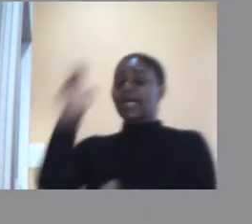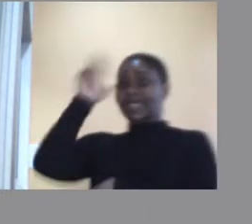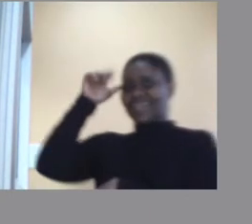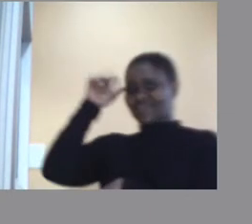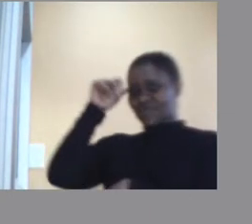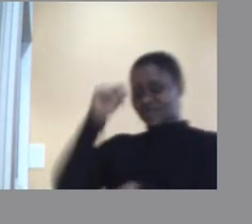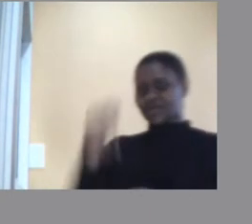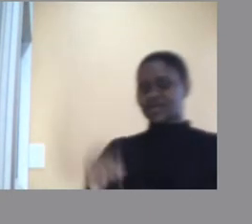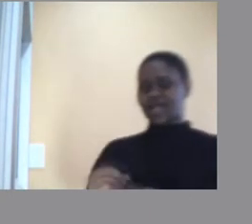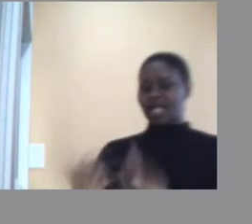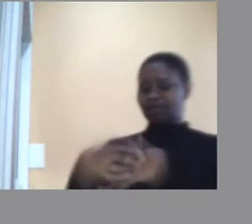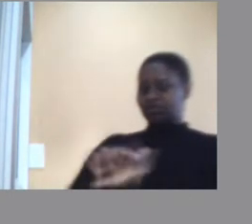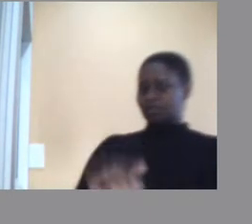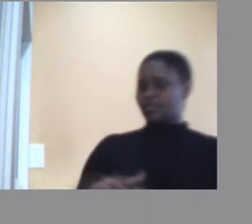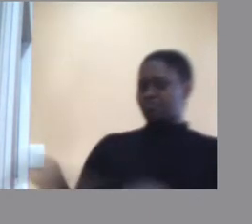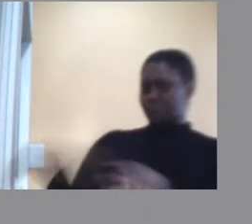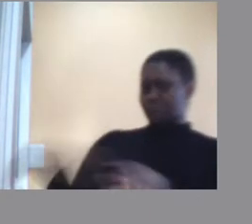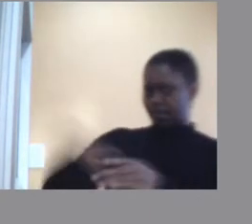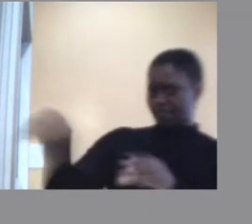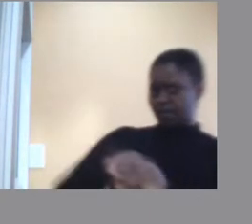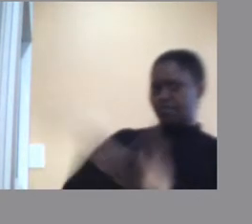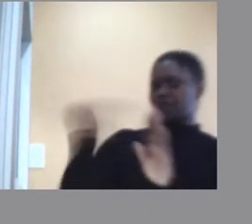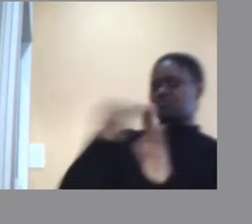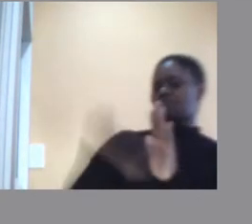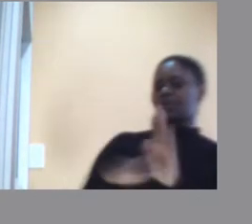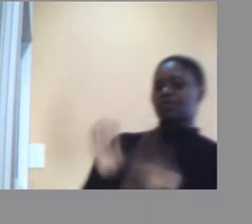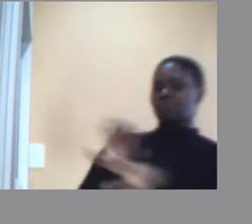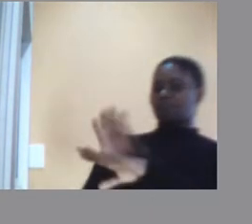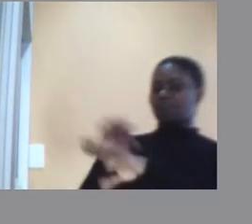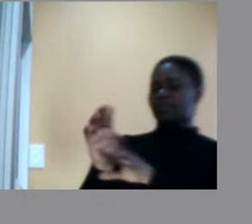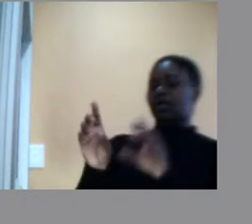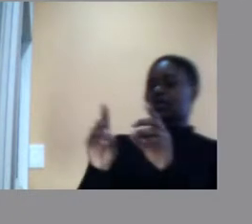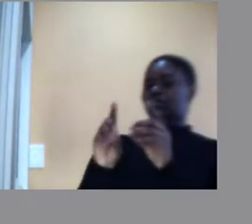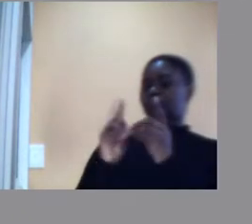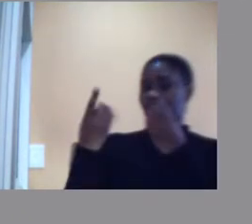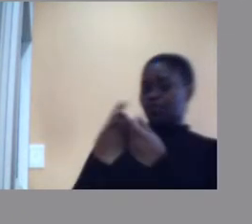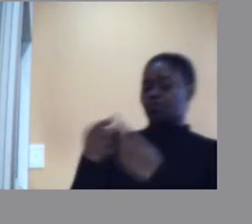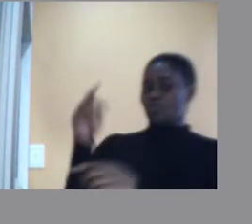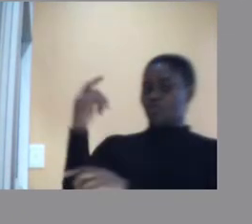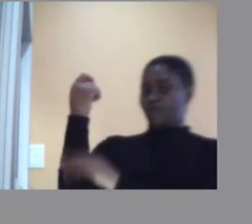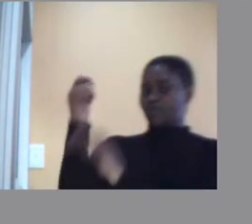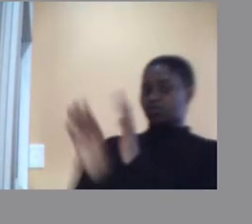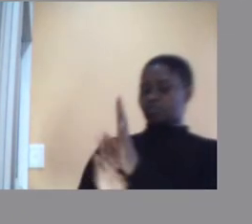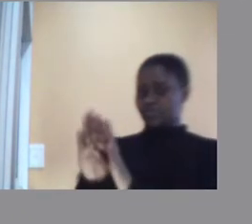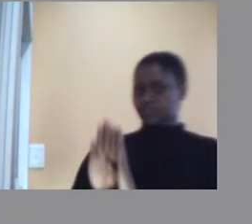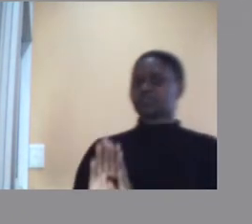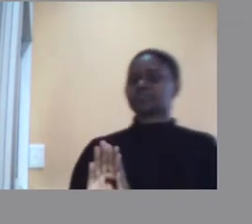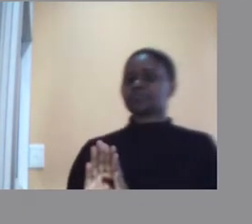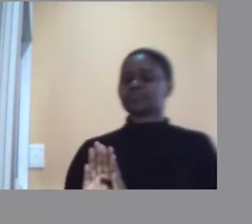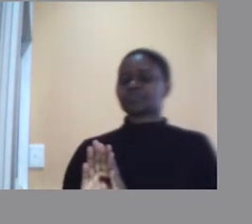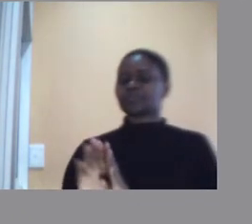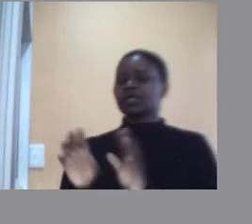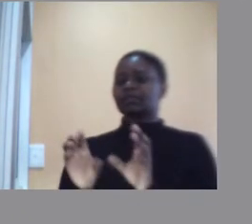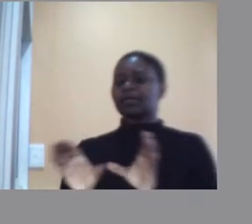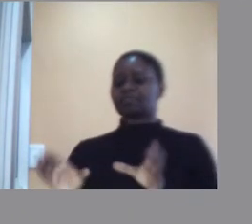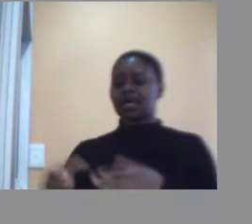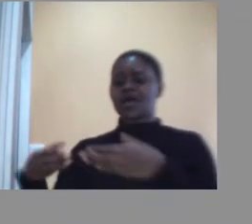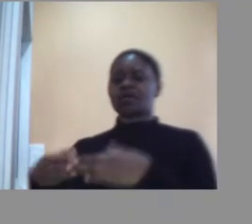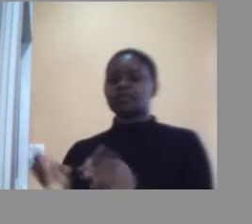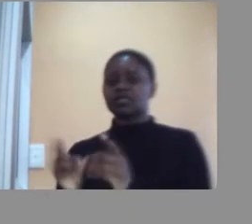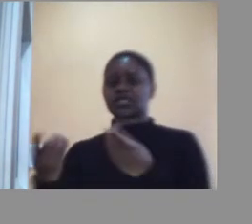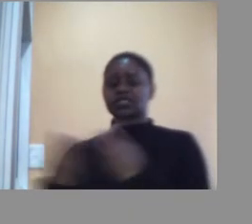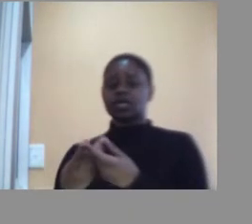will supplement other government programs to advance rural development. The decision by the provincial cabinet and the